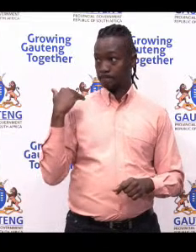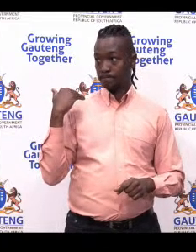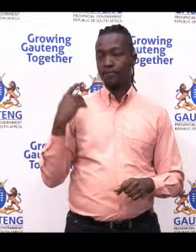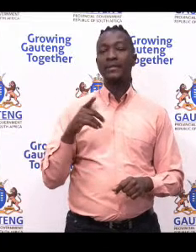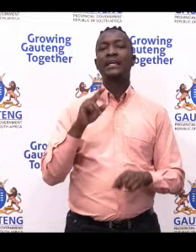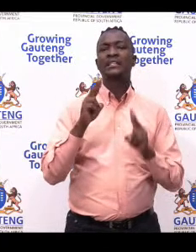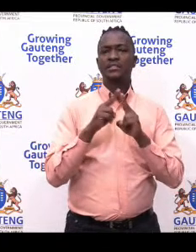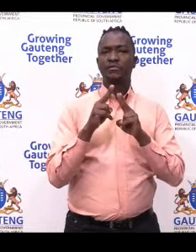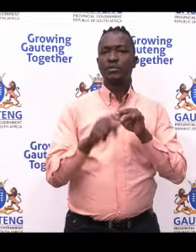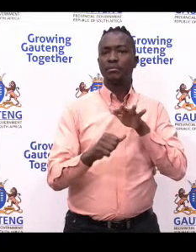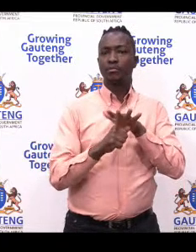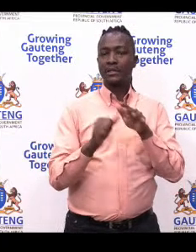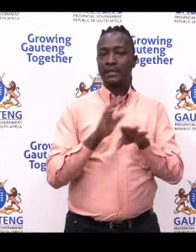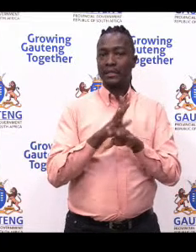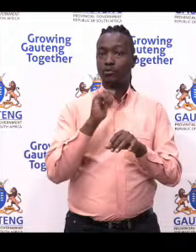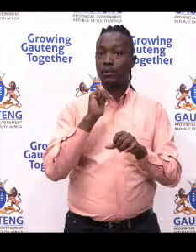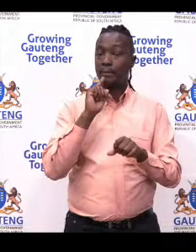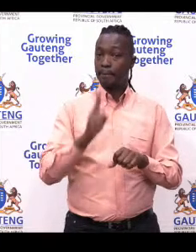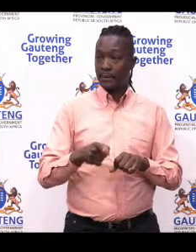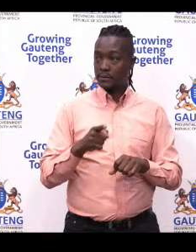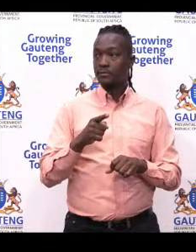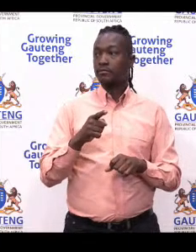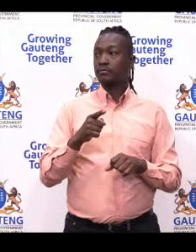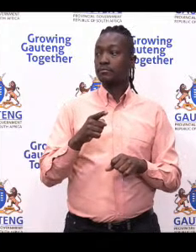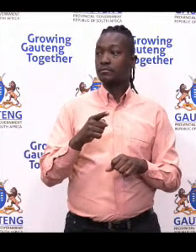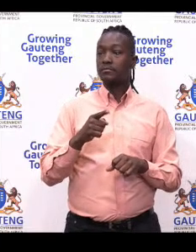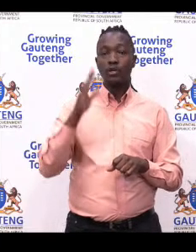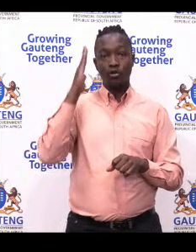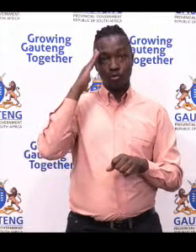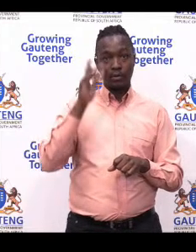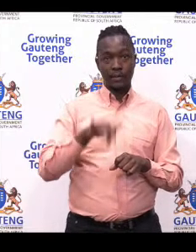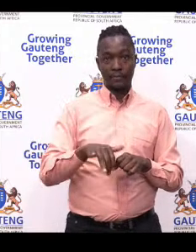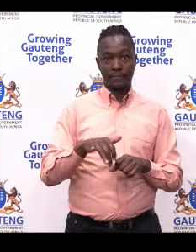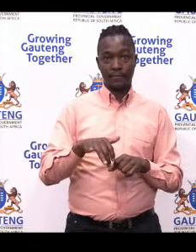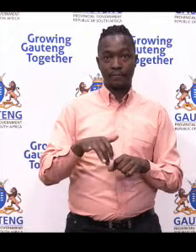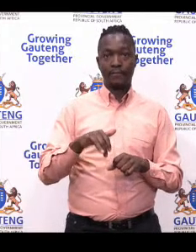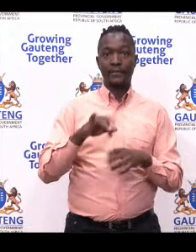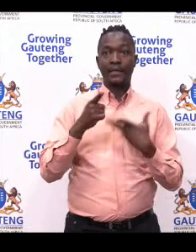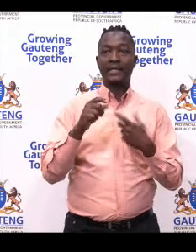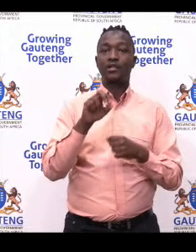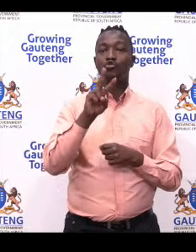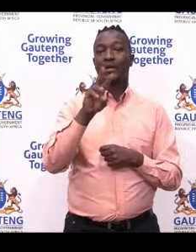it's important to take note that we are also, while we are still in